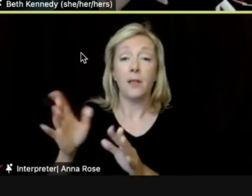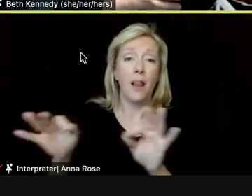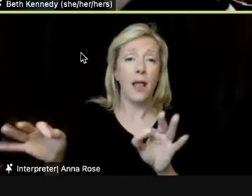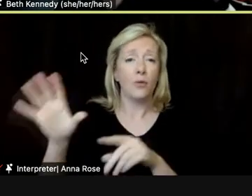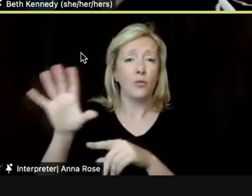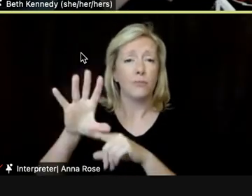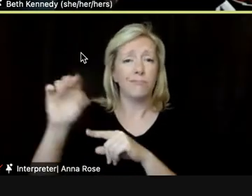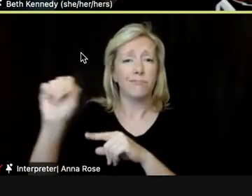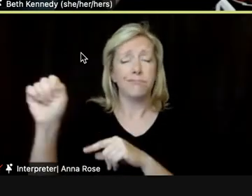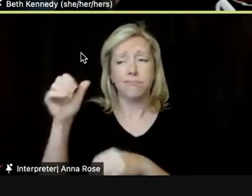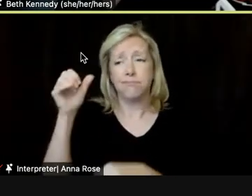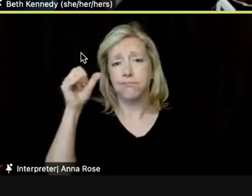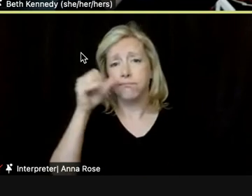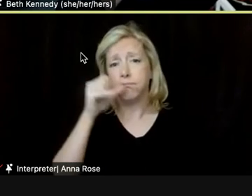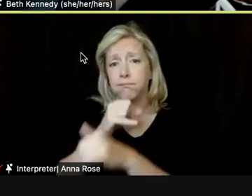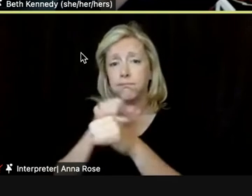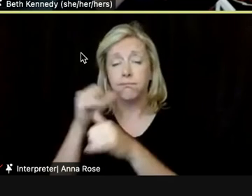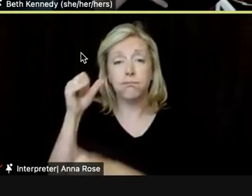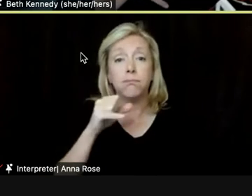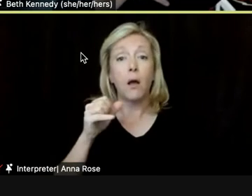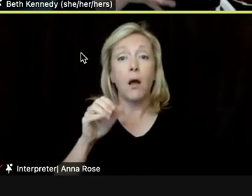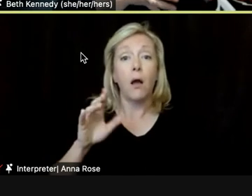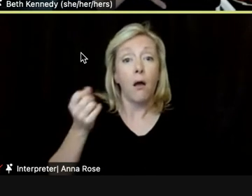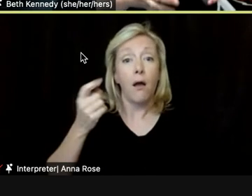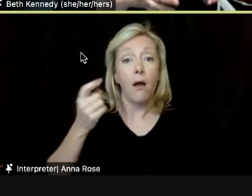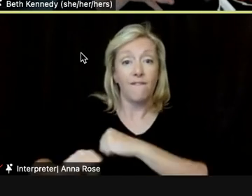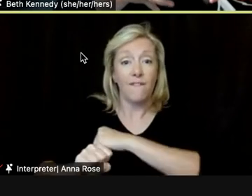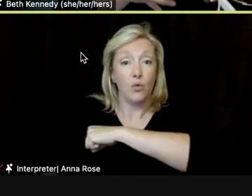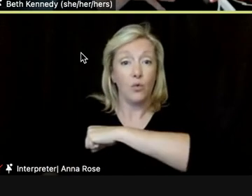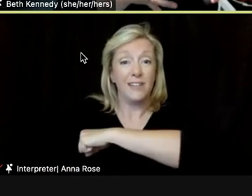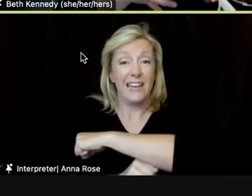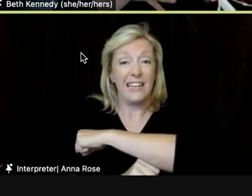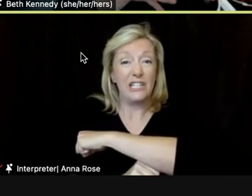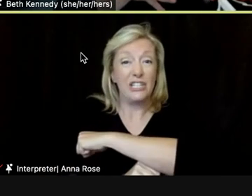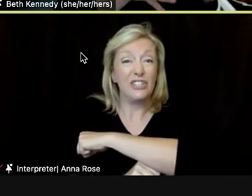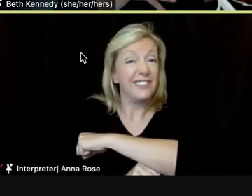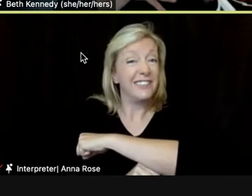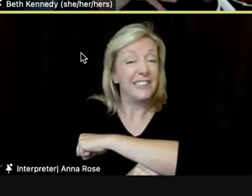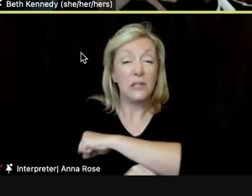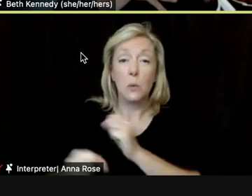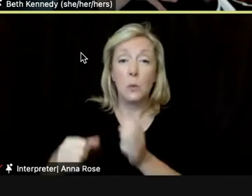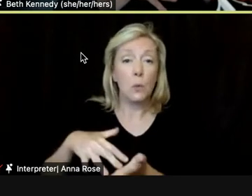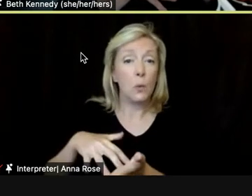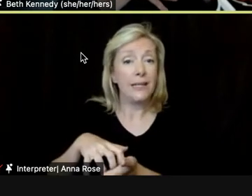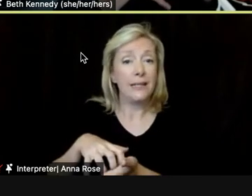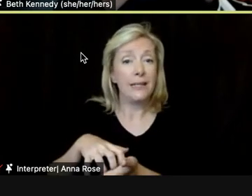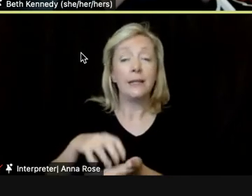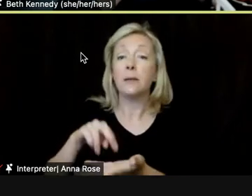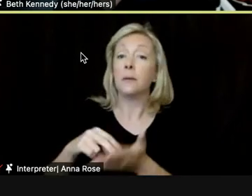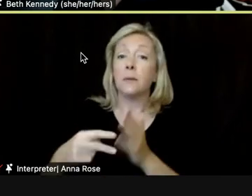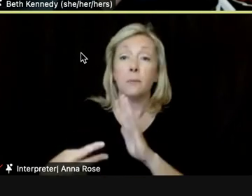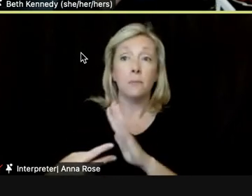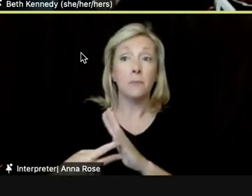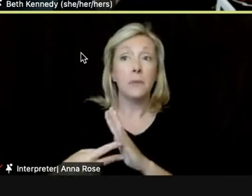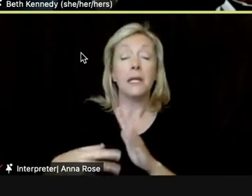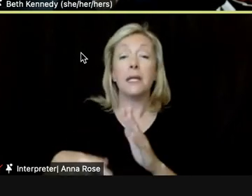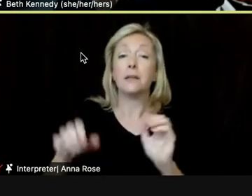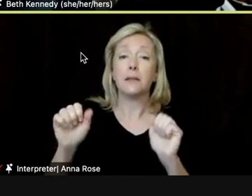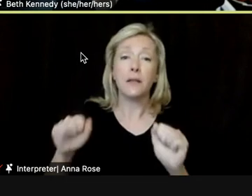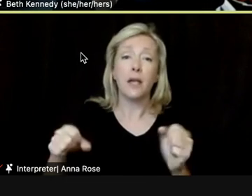language capability, but the foundation is kind of sand. And so as they start to move in